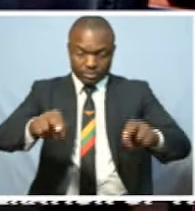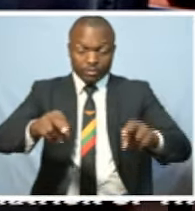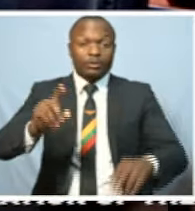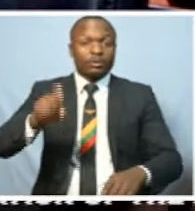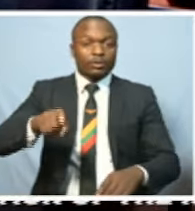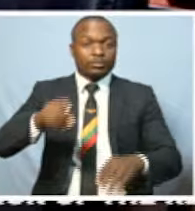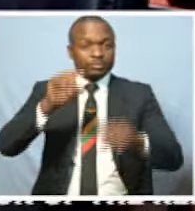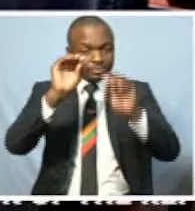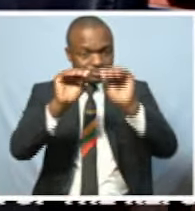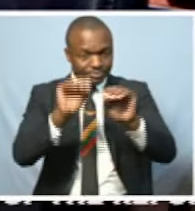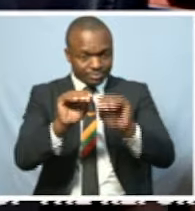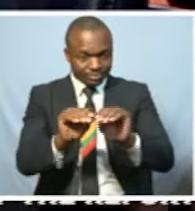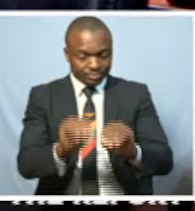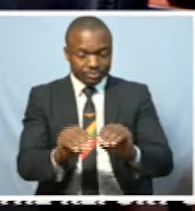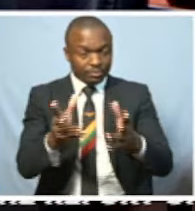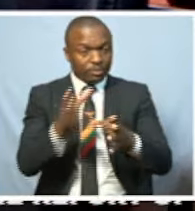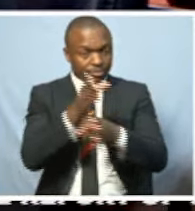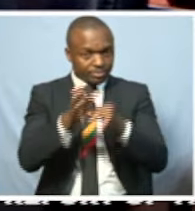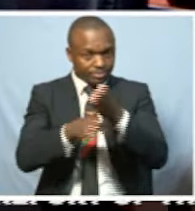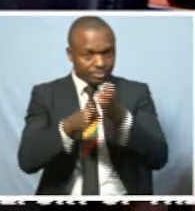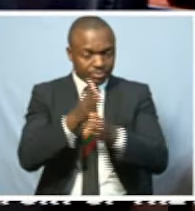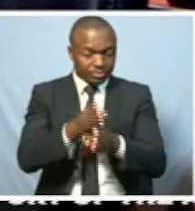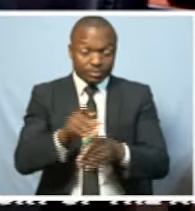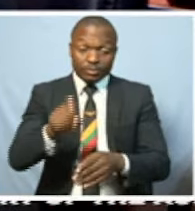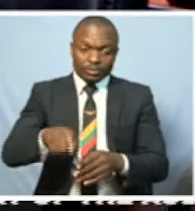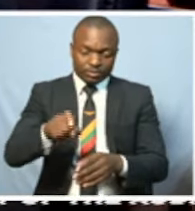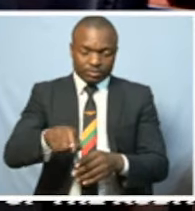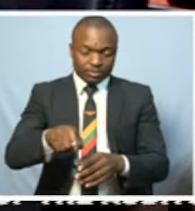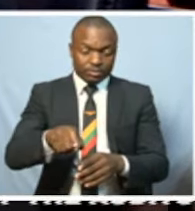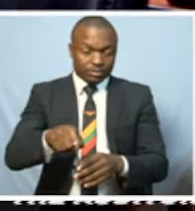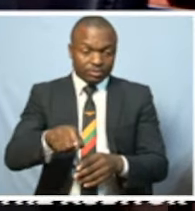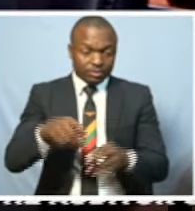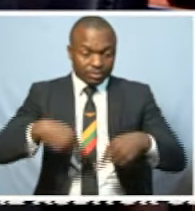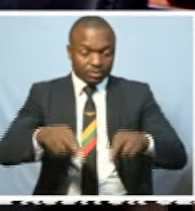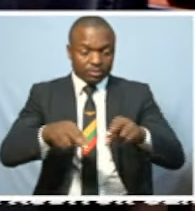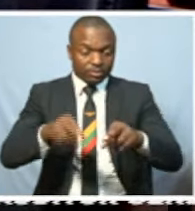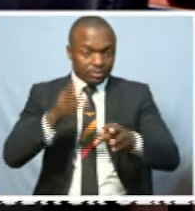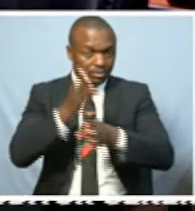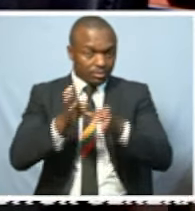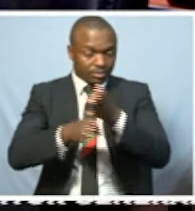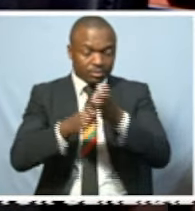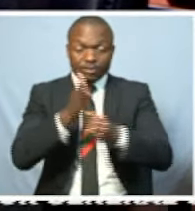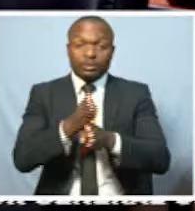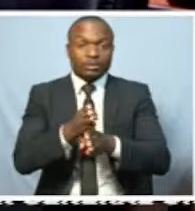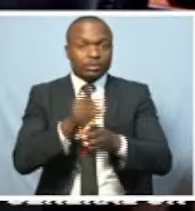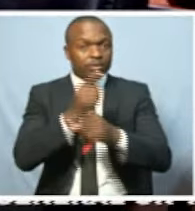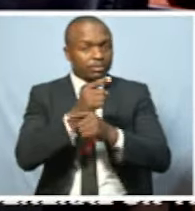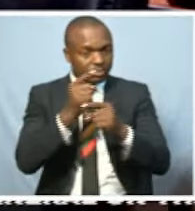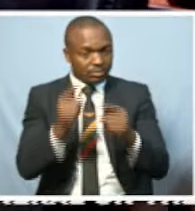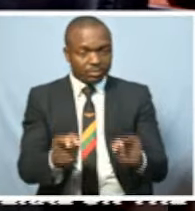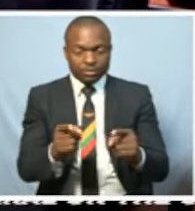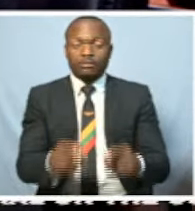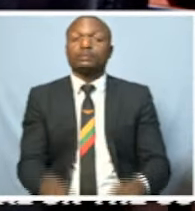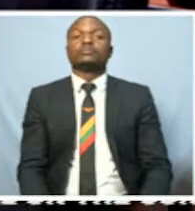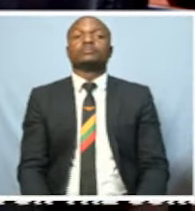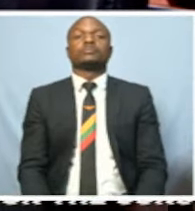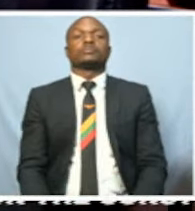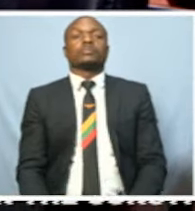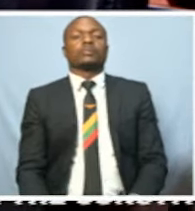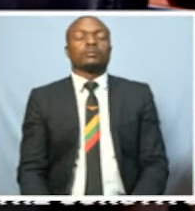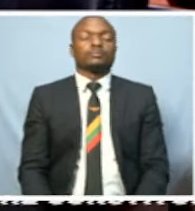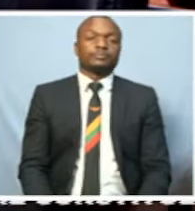be worked on, it means there was need for really these roads to be worked on. Then to just